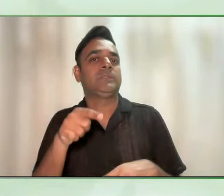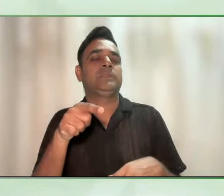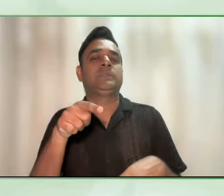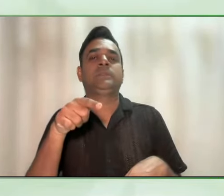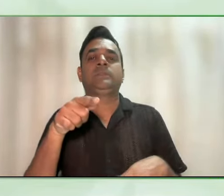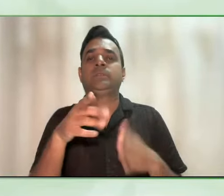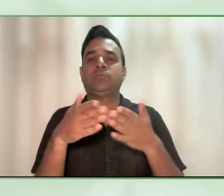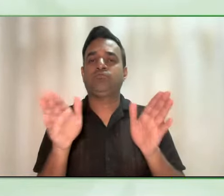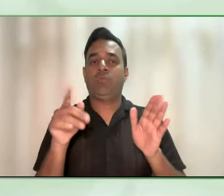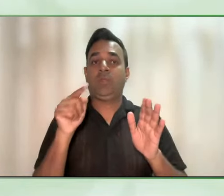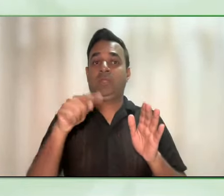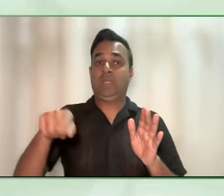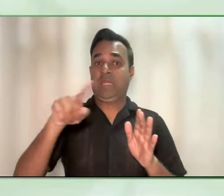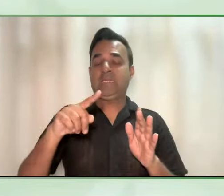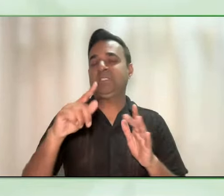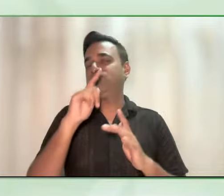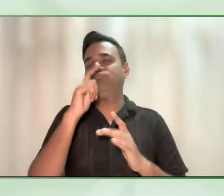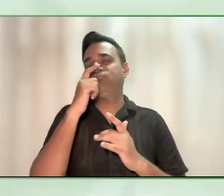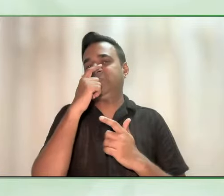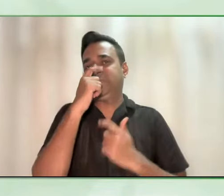of skills.